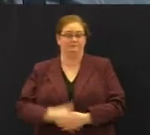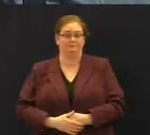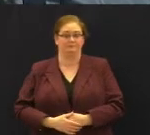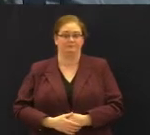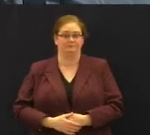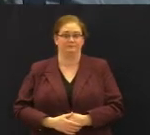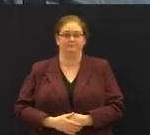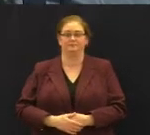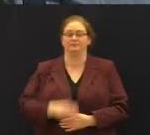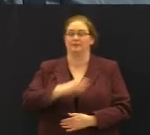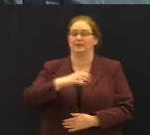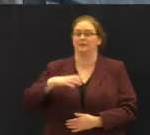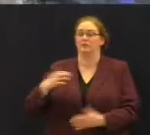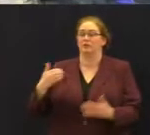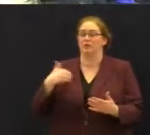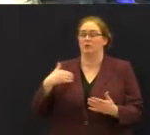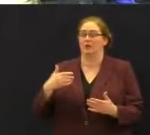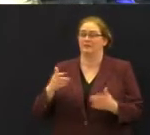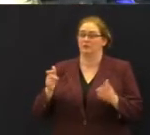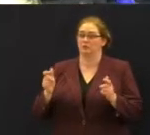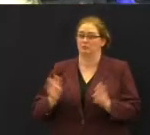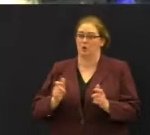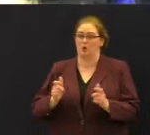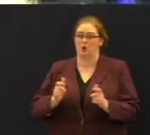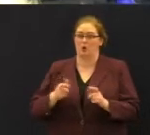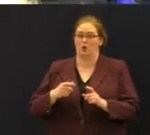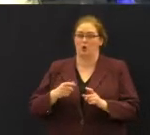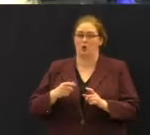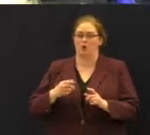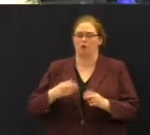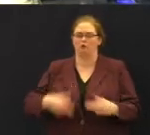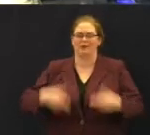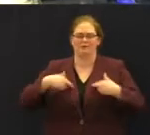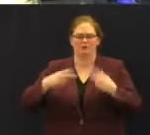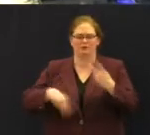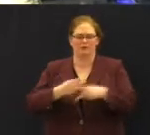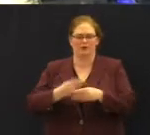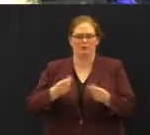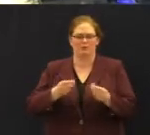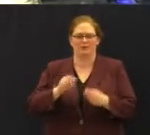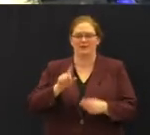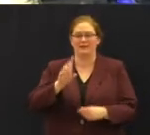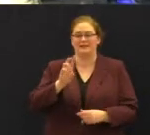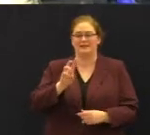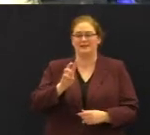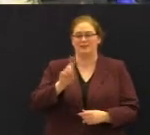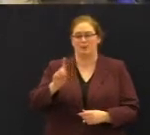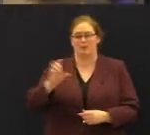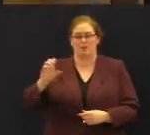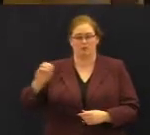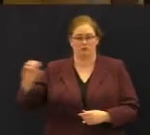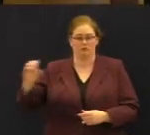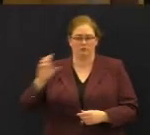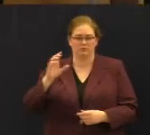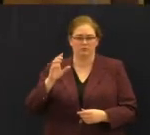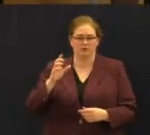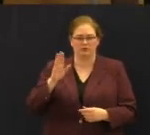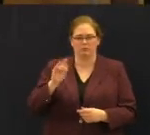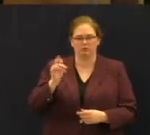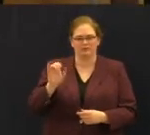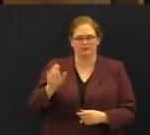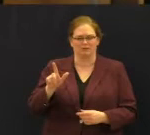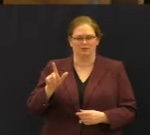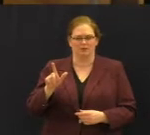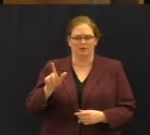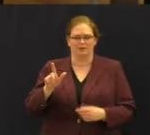Commissioner, we have a small residential type property at 6100 Mill Creek Road down in Bristol Township that